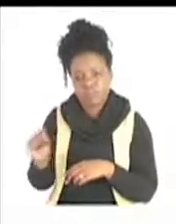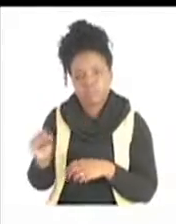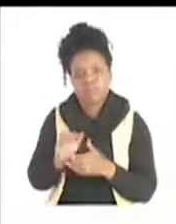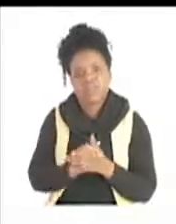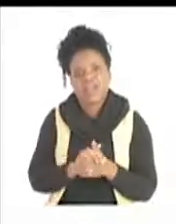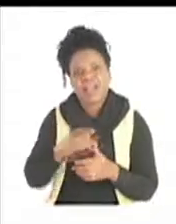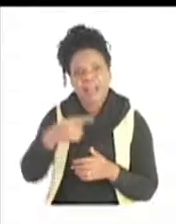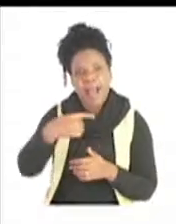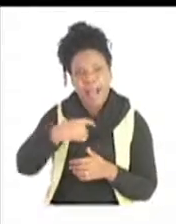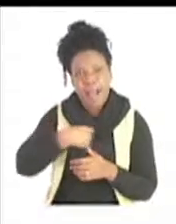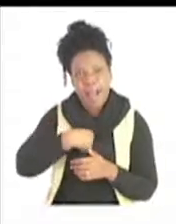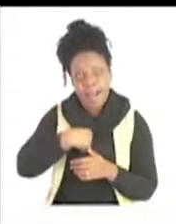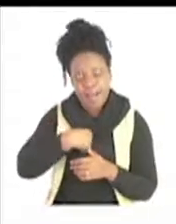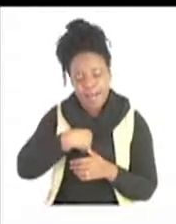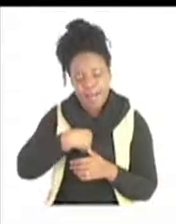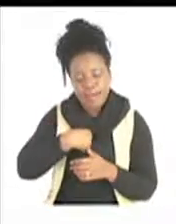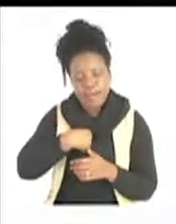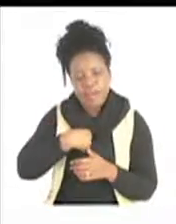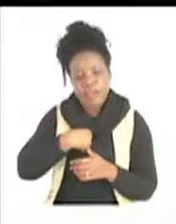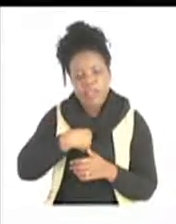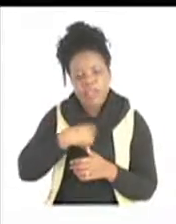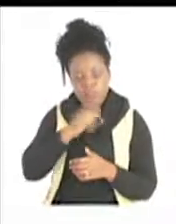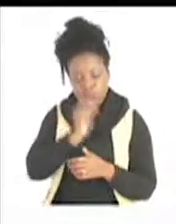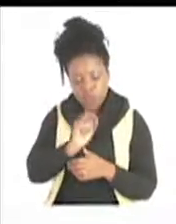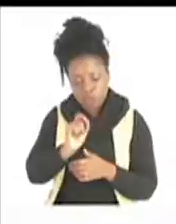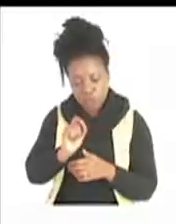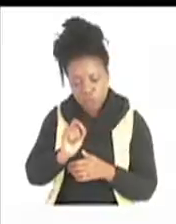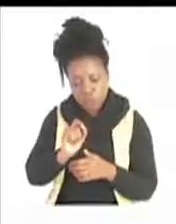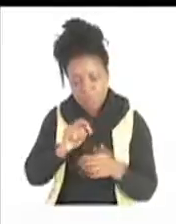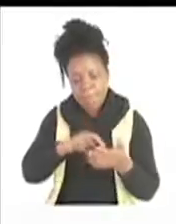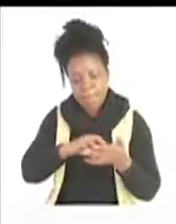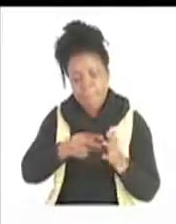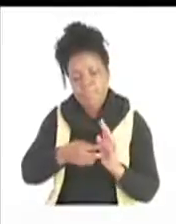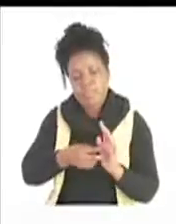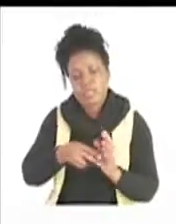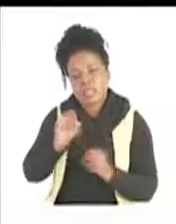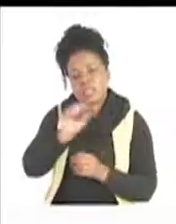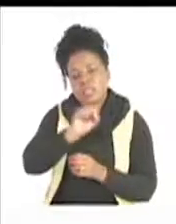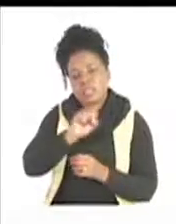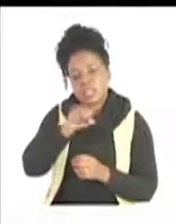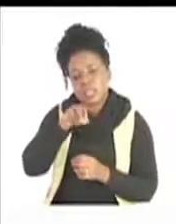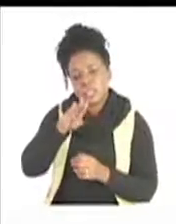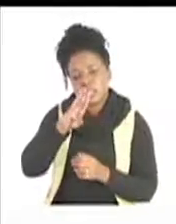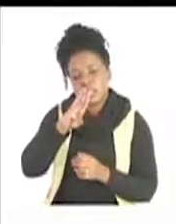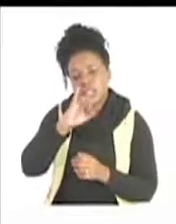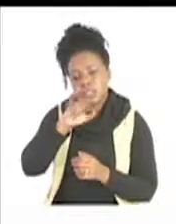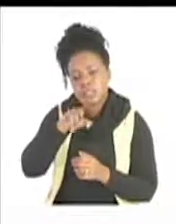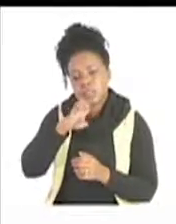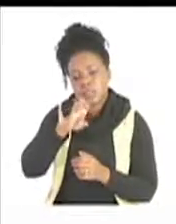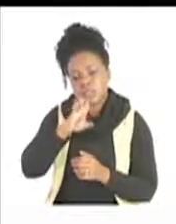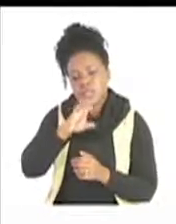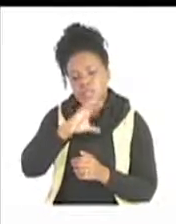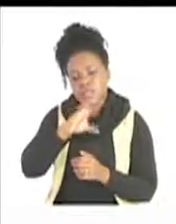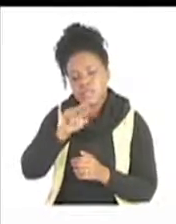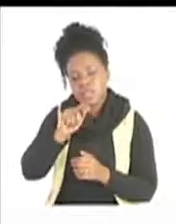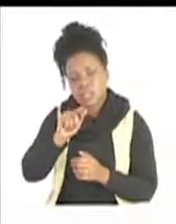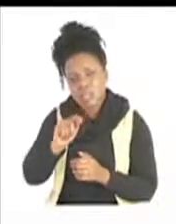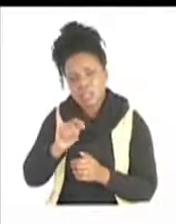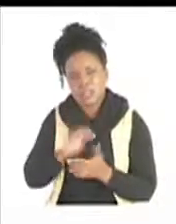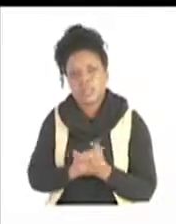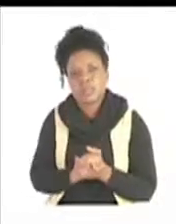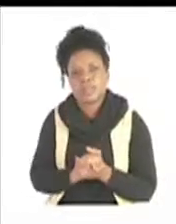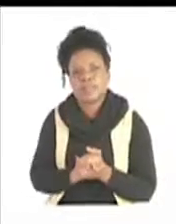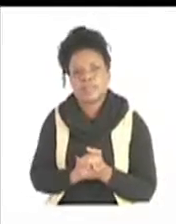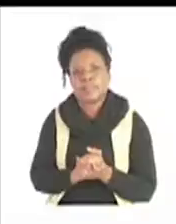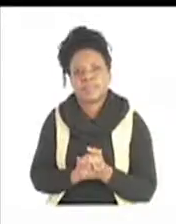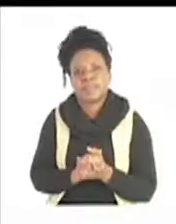sentence. Example, George and I clean the kitchen every evening. Me, when do we